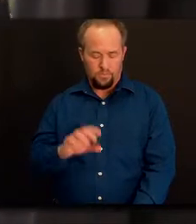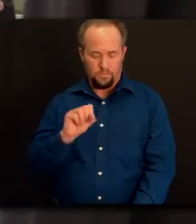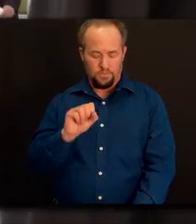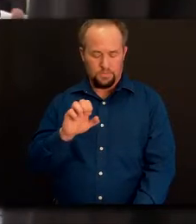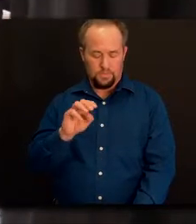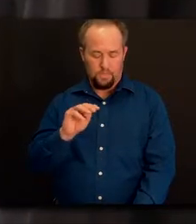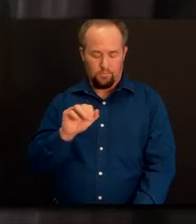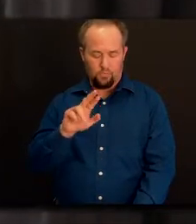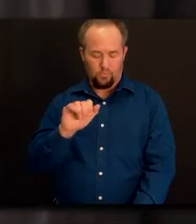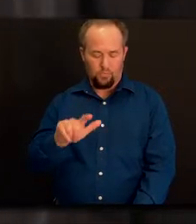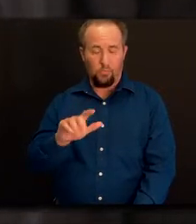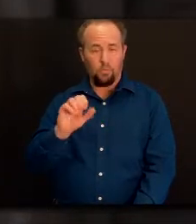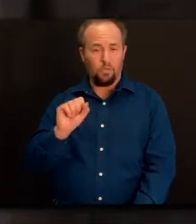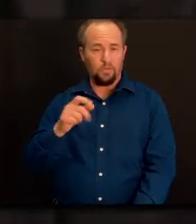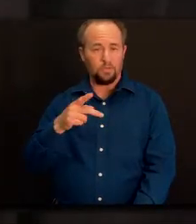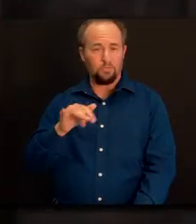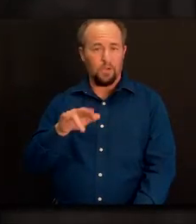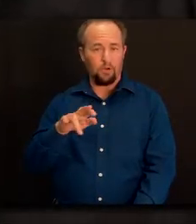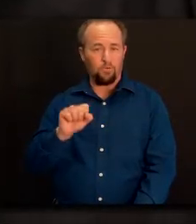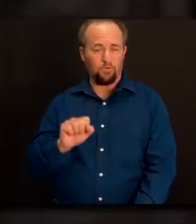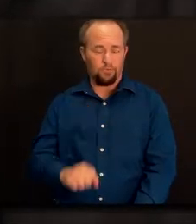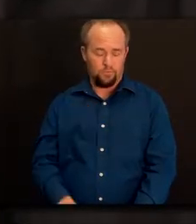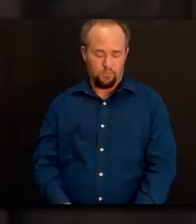Samuel K. Spires.